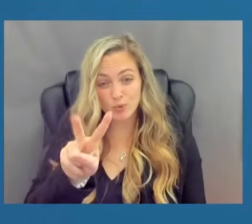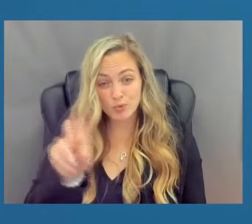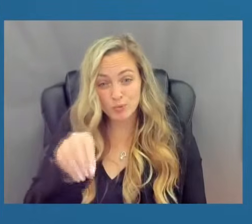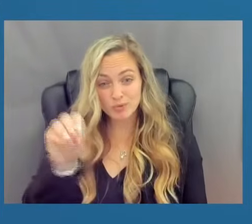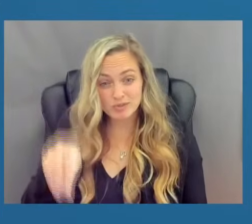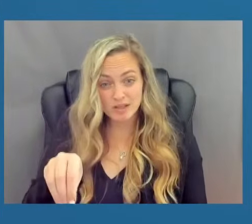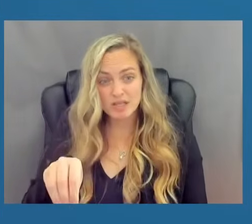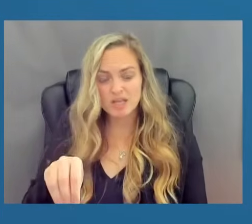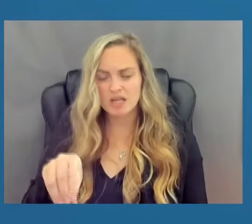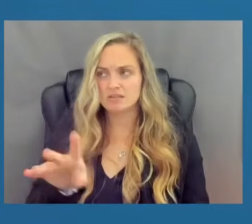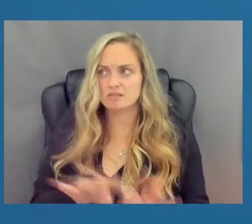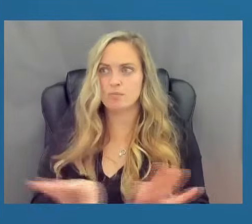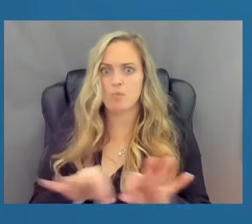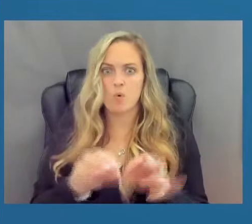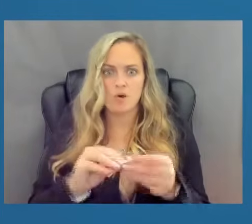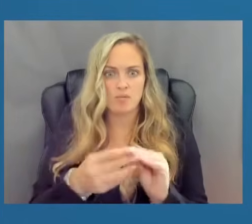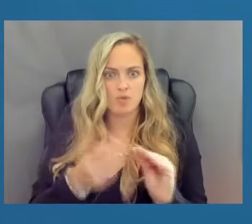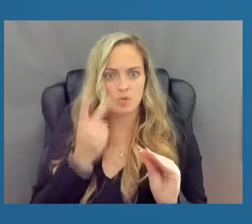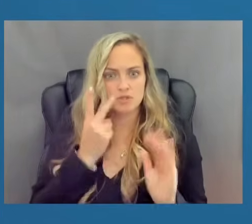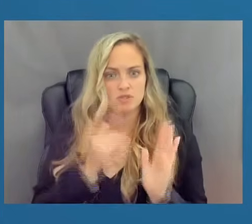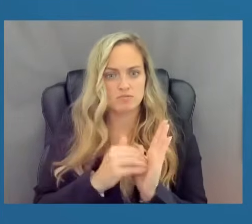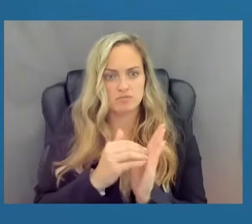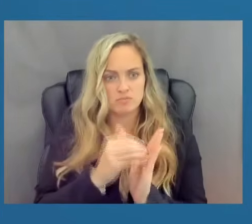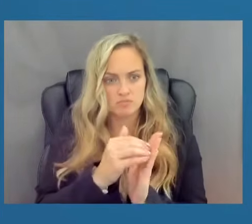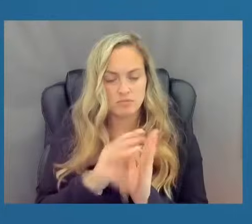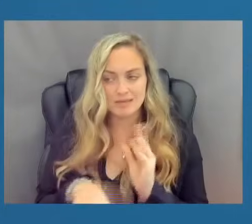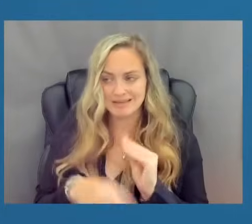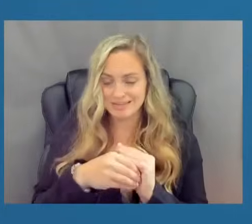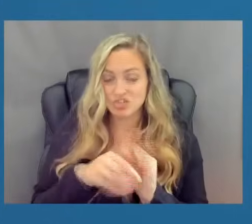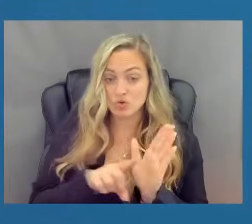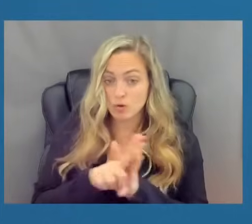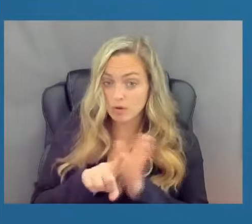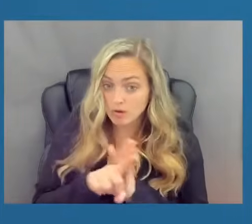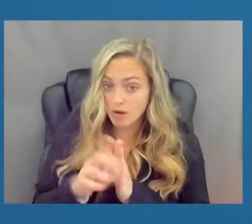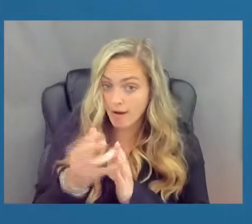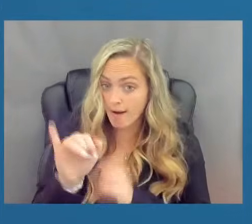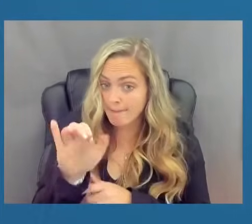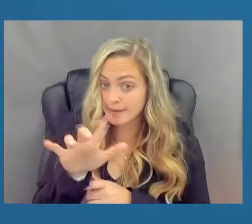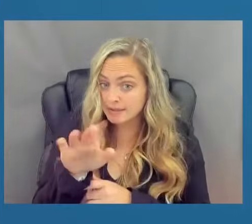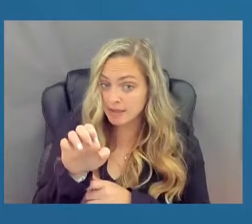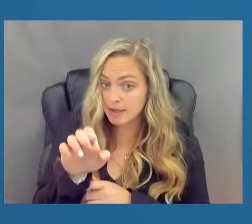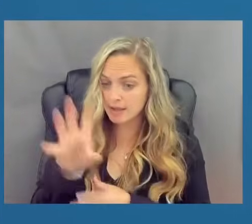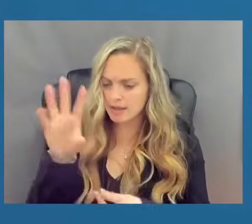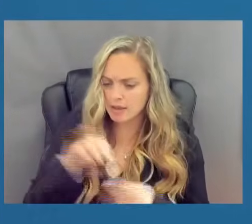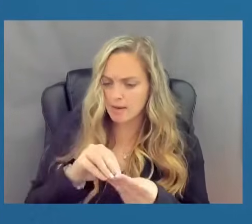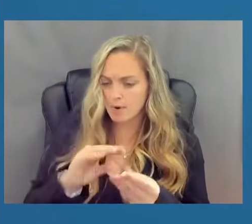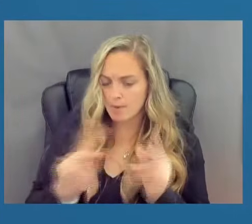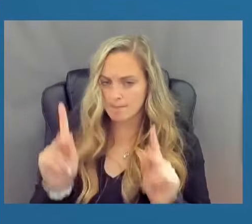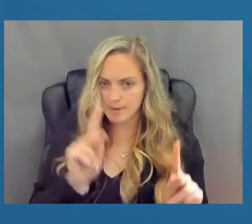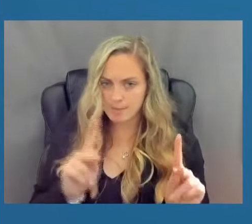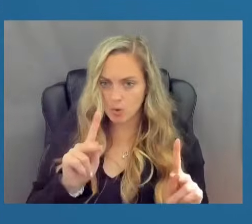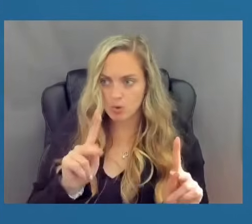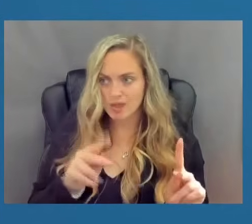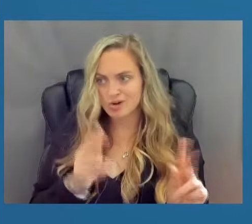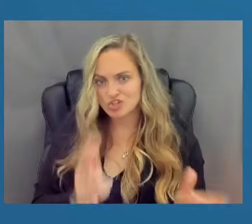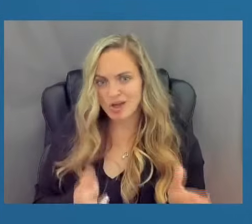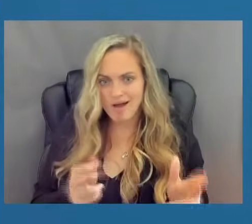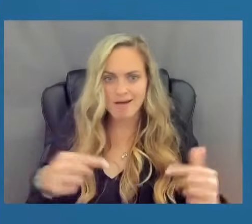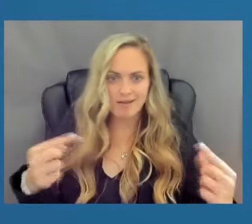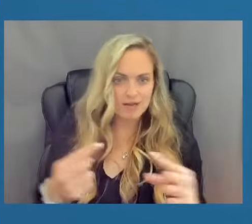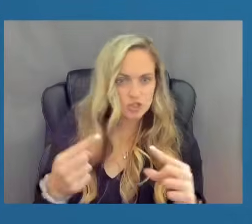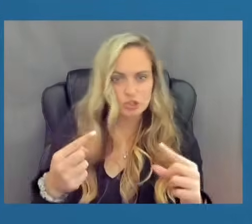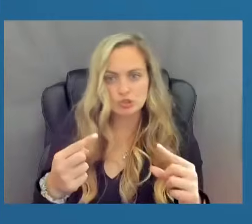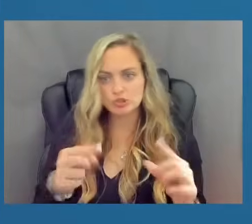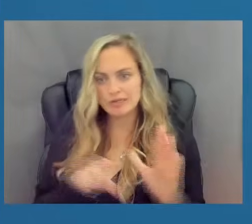critical numbers that we look at all the time, in addition to homicides, is the number of people overall that are shot and either injured or killed. That's down